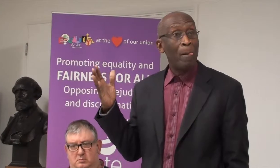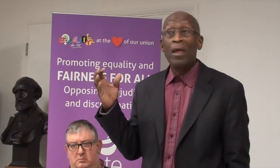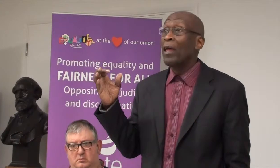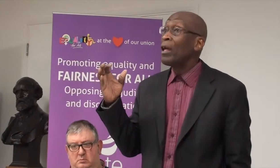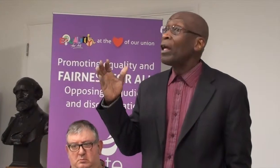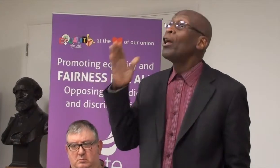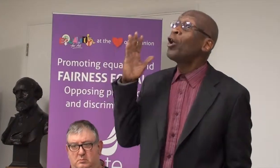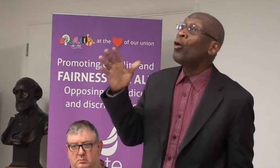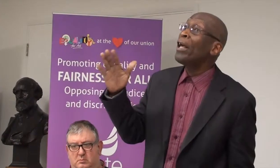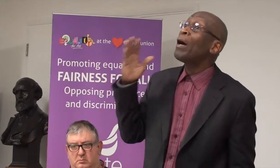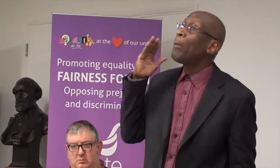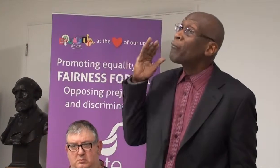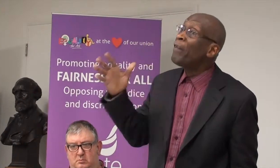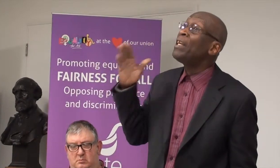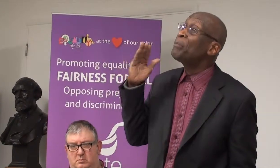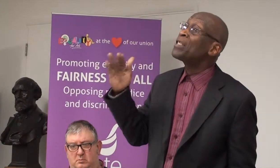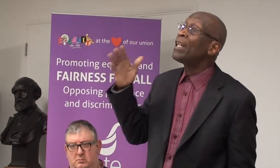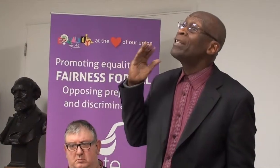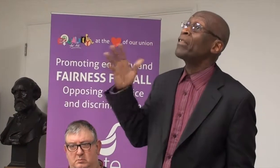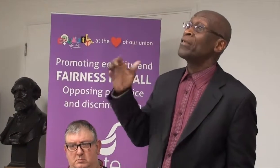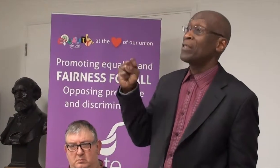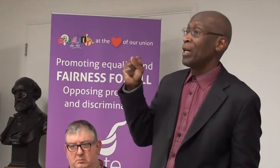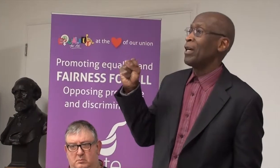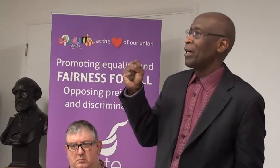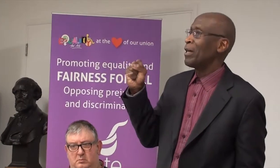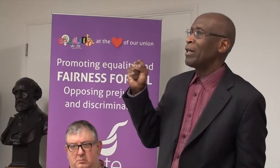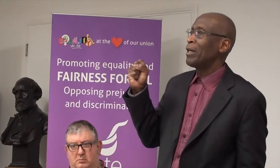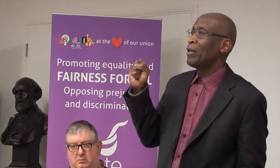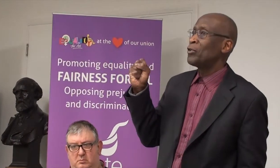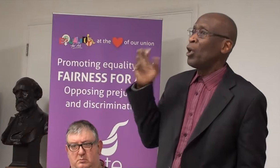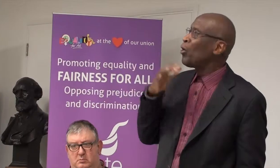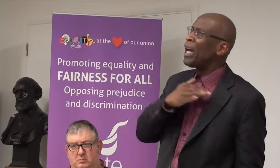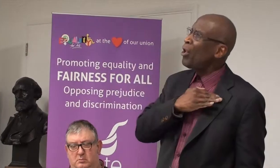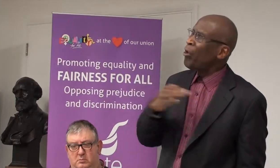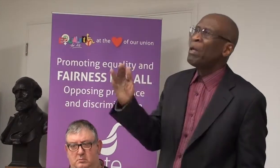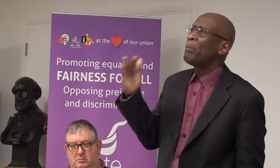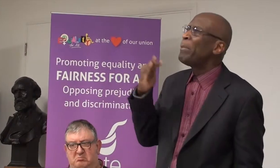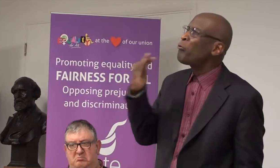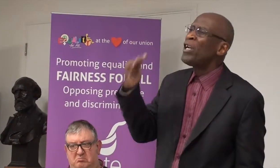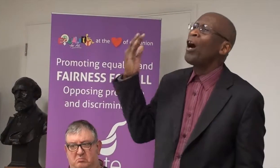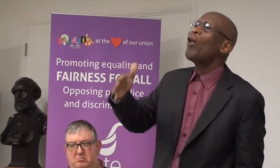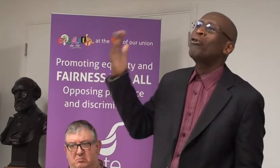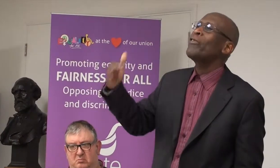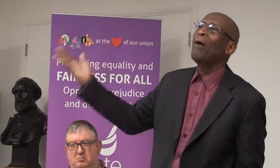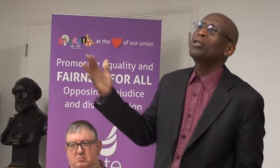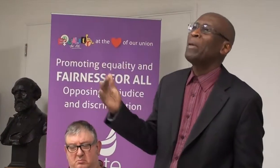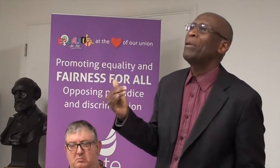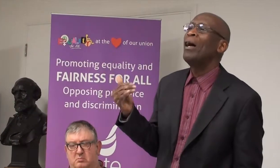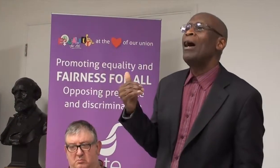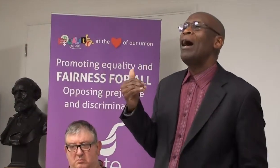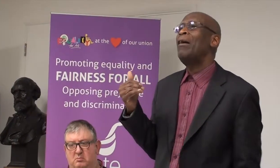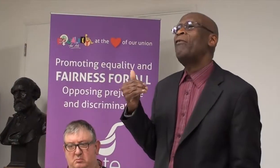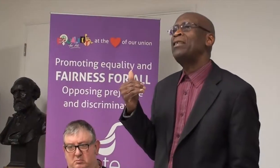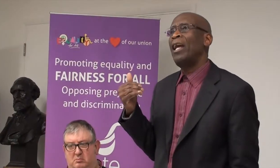people, including about 15% deaths. So you're looking at a lot of people, maybe 300,000